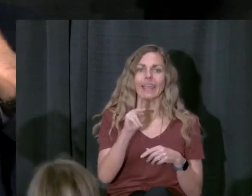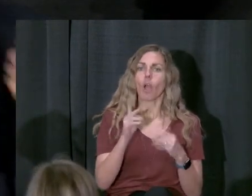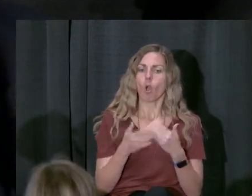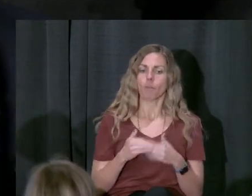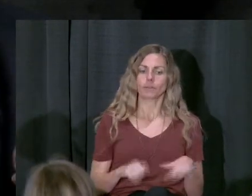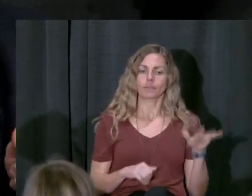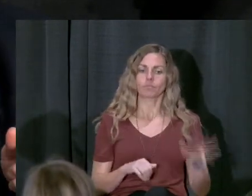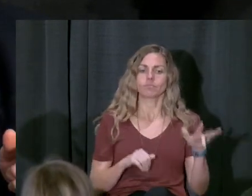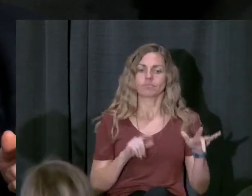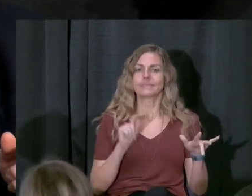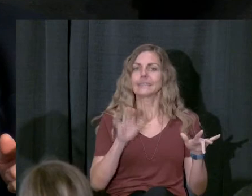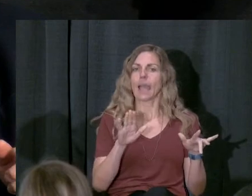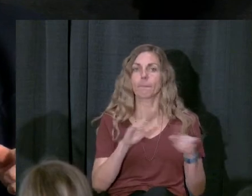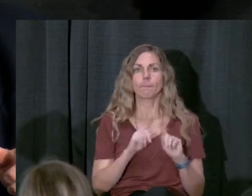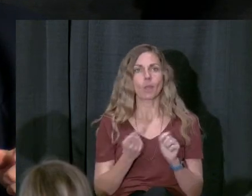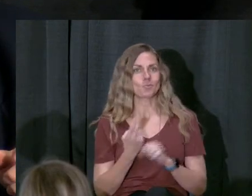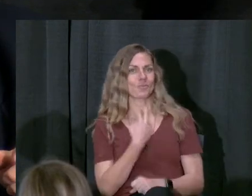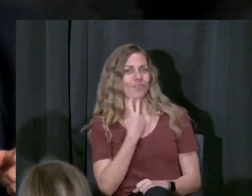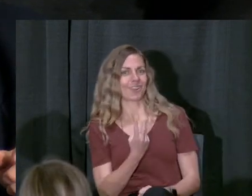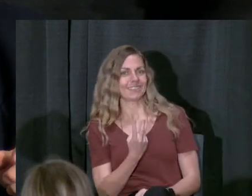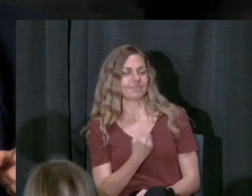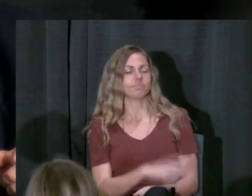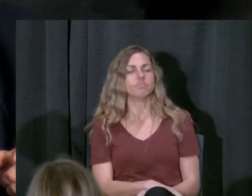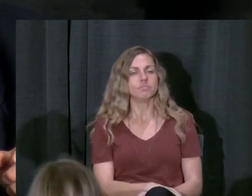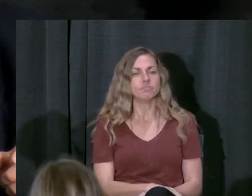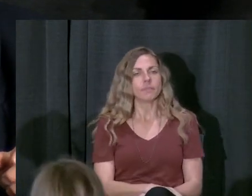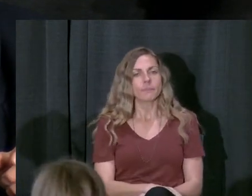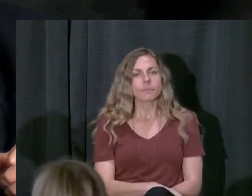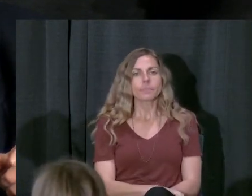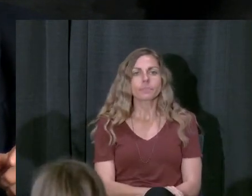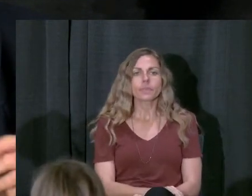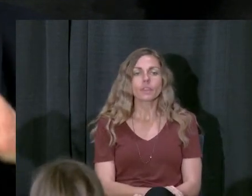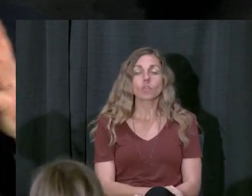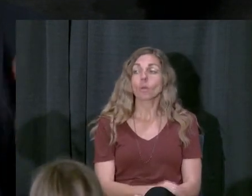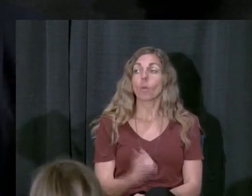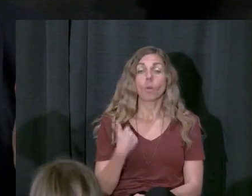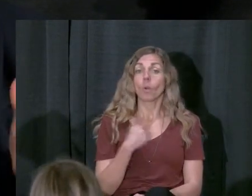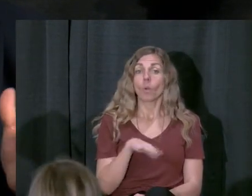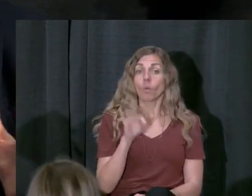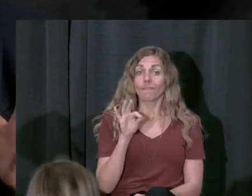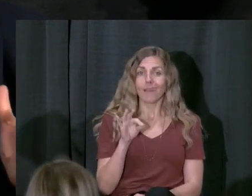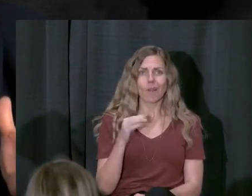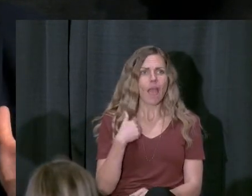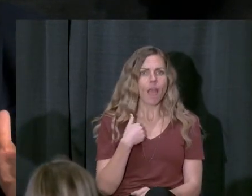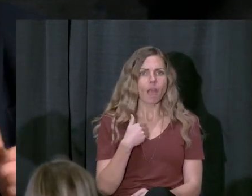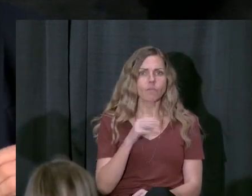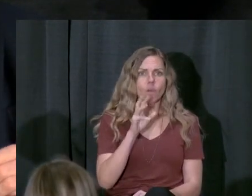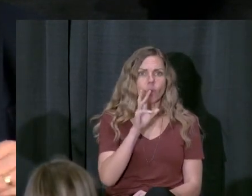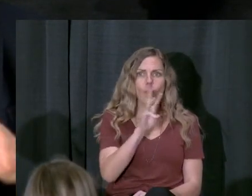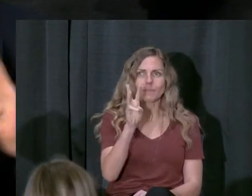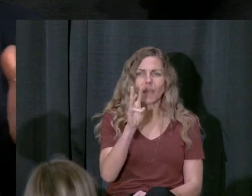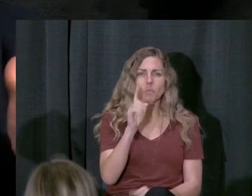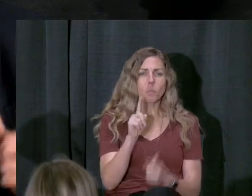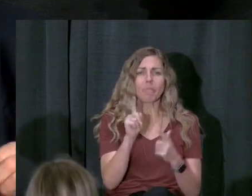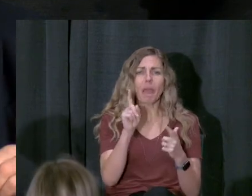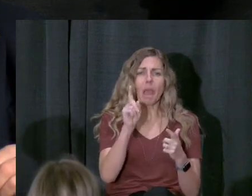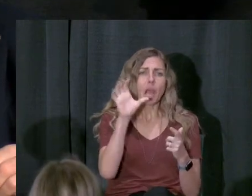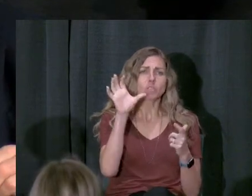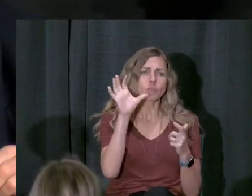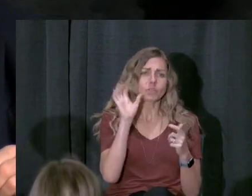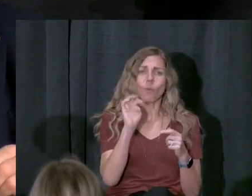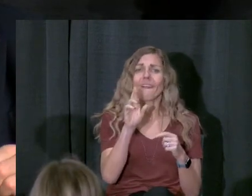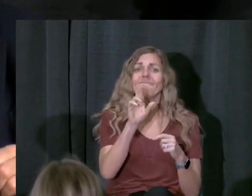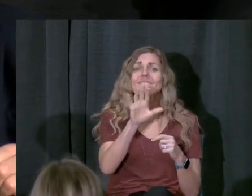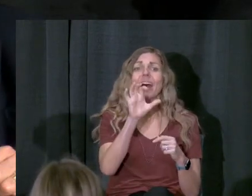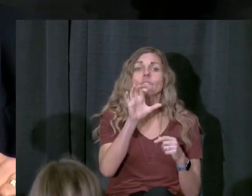key with your voice, okay? And so we found out that there's websites with hundreds, even 500